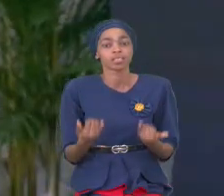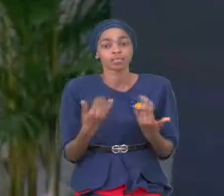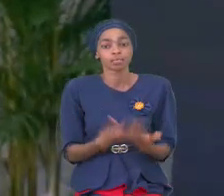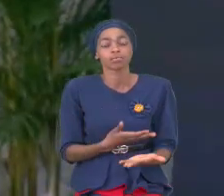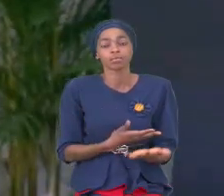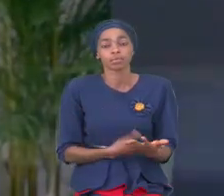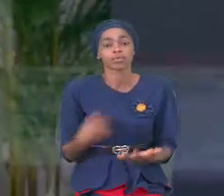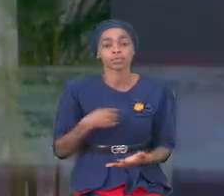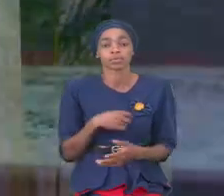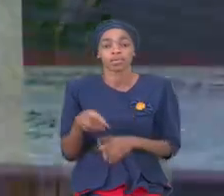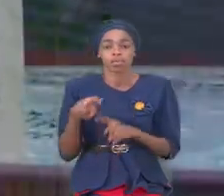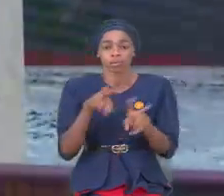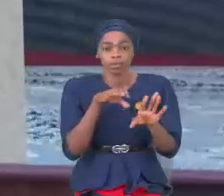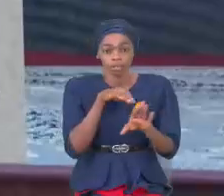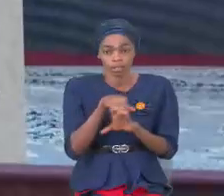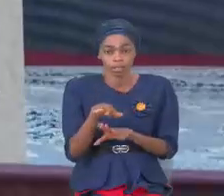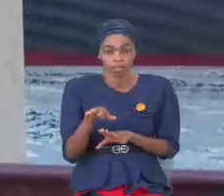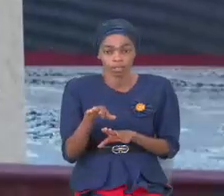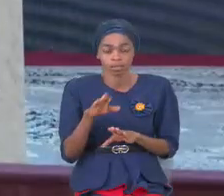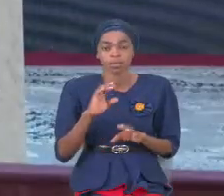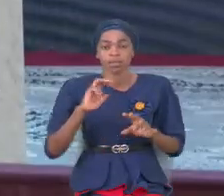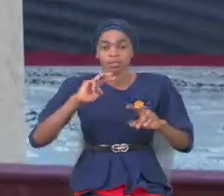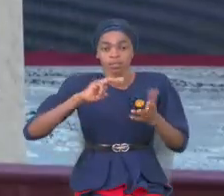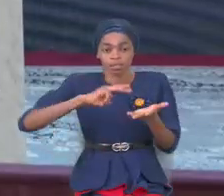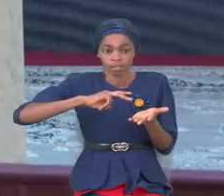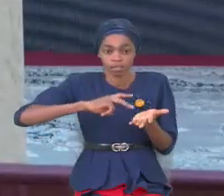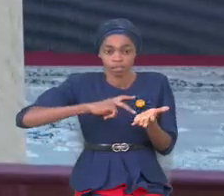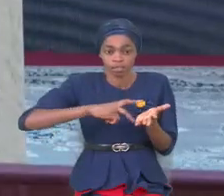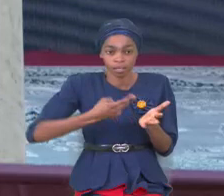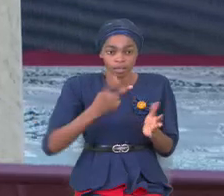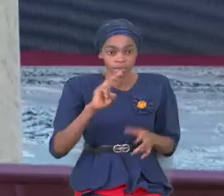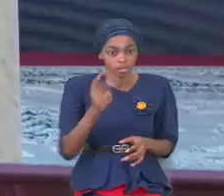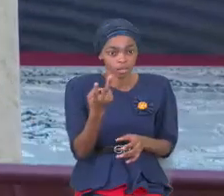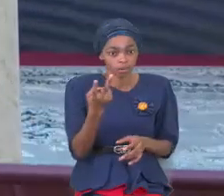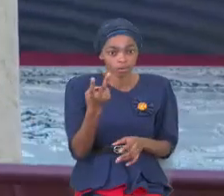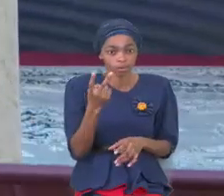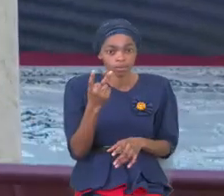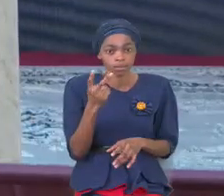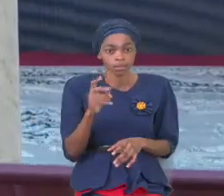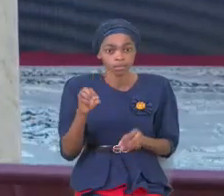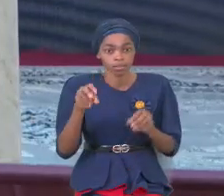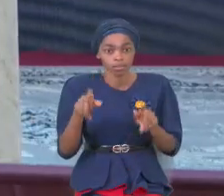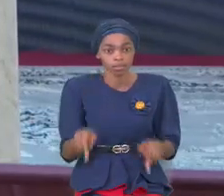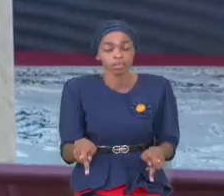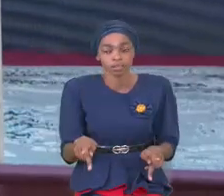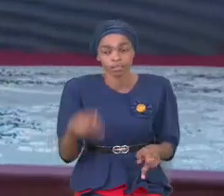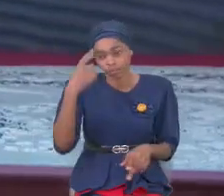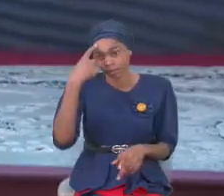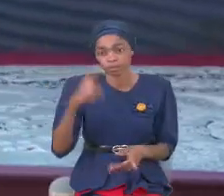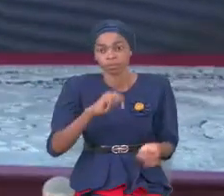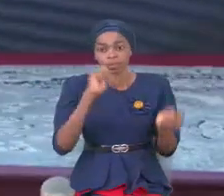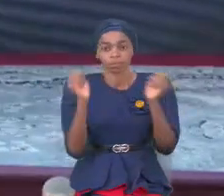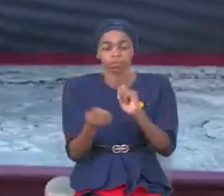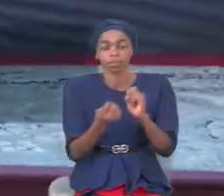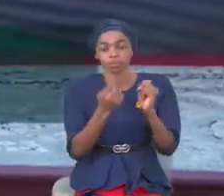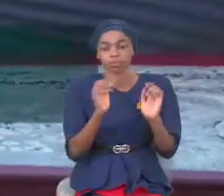second chance for transformed, submissive servants. As Jonah went through everything he went